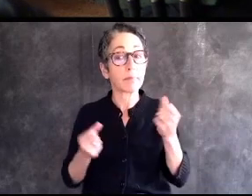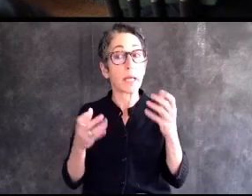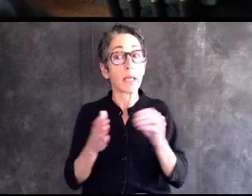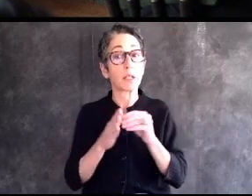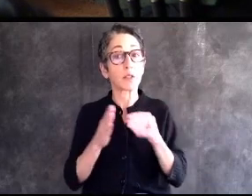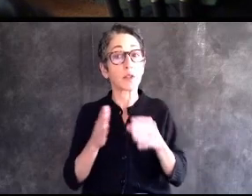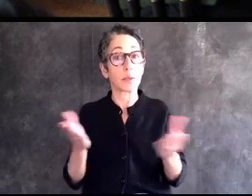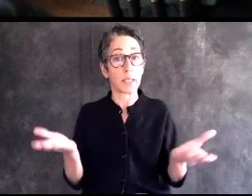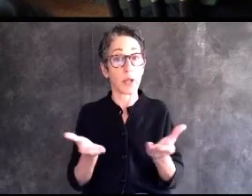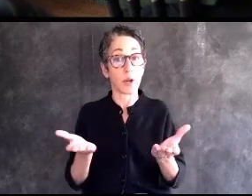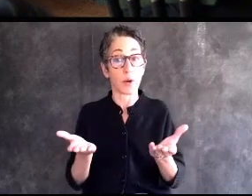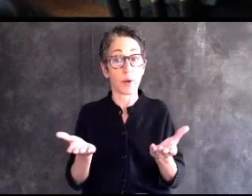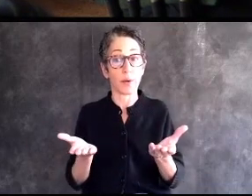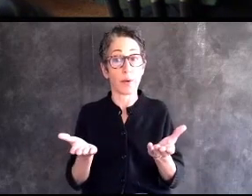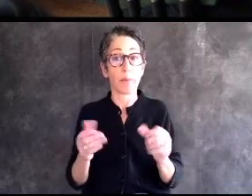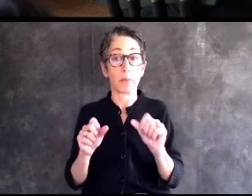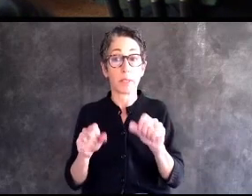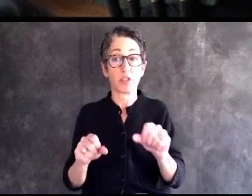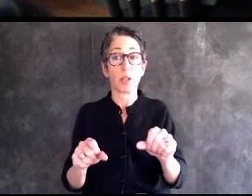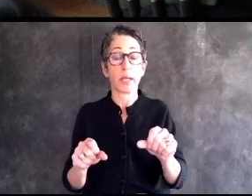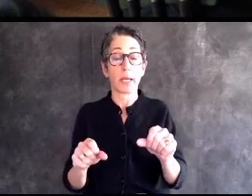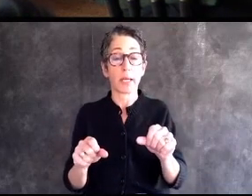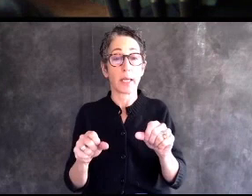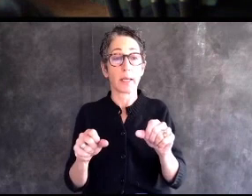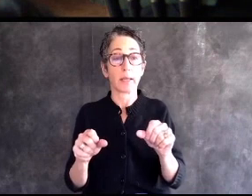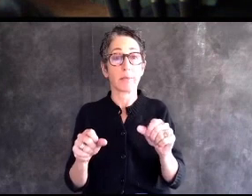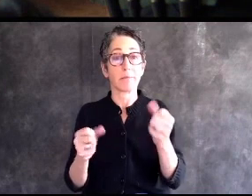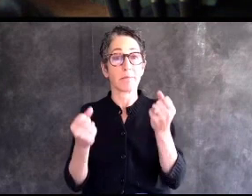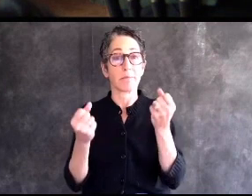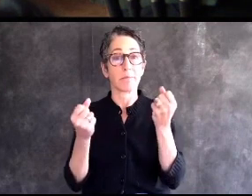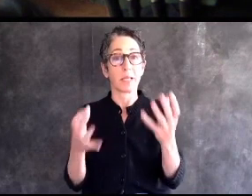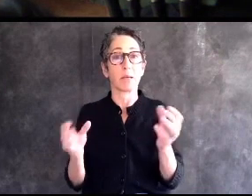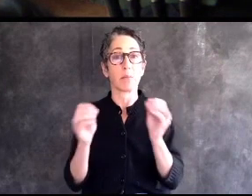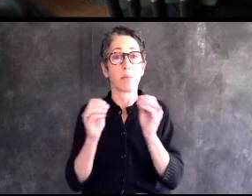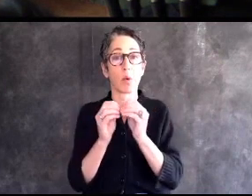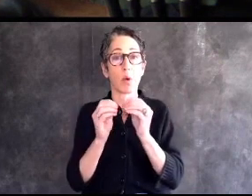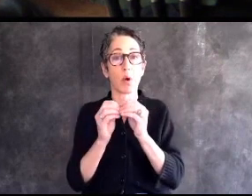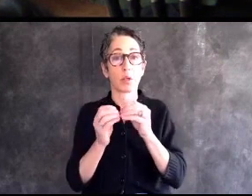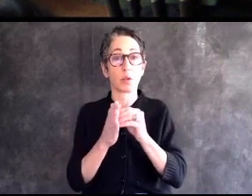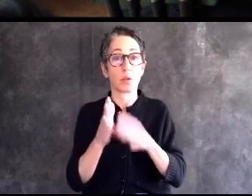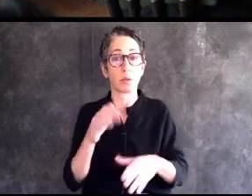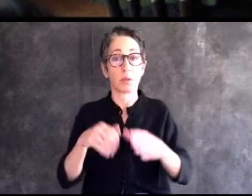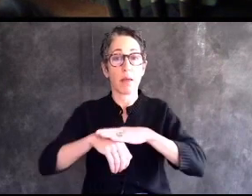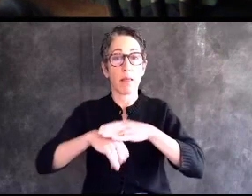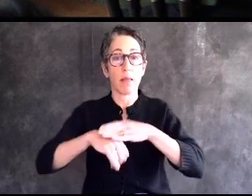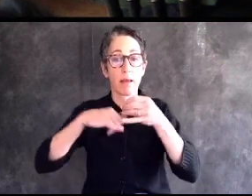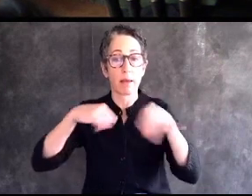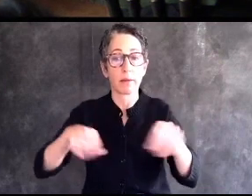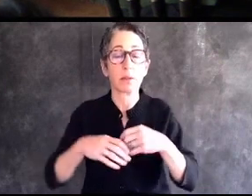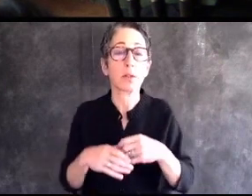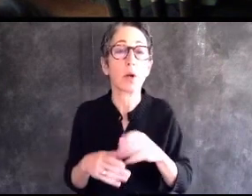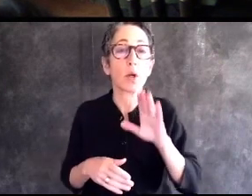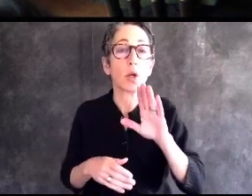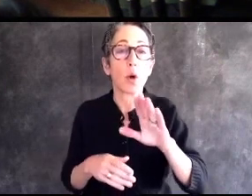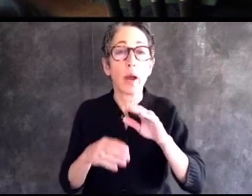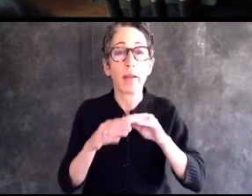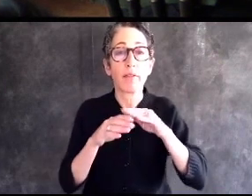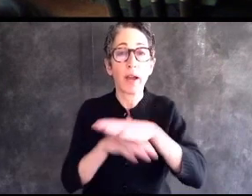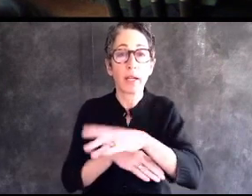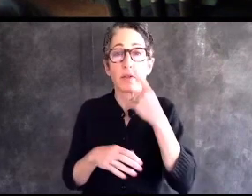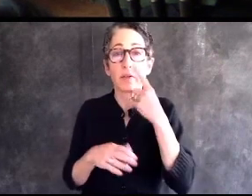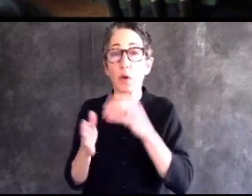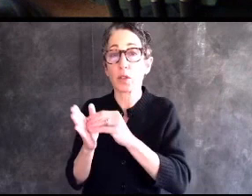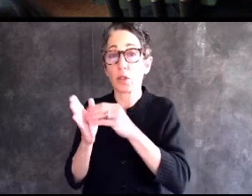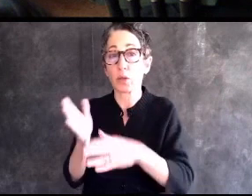and potentially, I think, probably many more online. So what advice do you have for the students here and the lifelong students